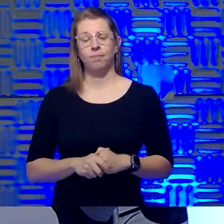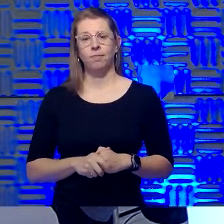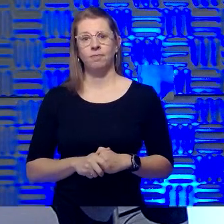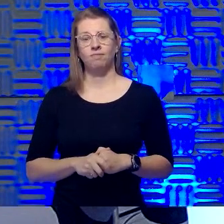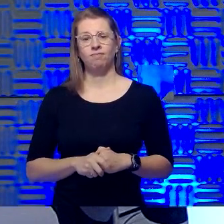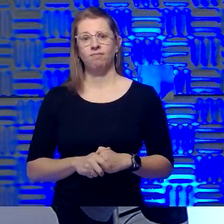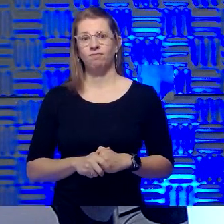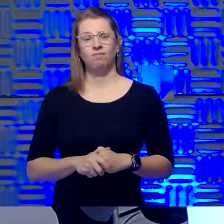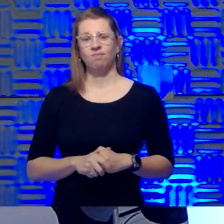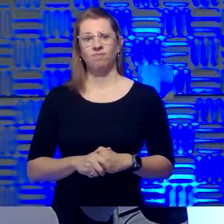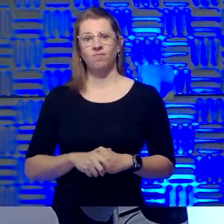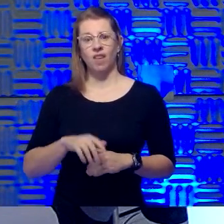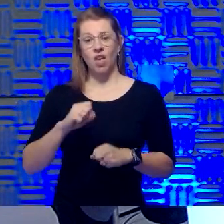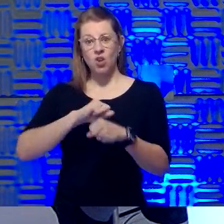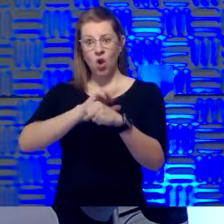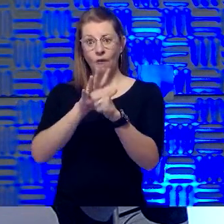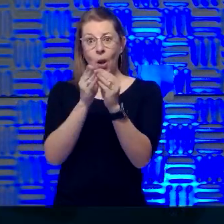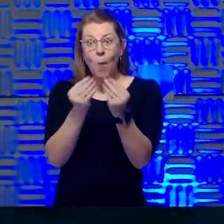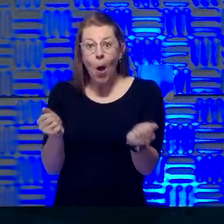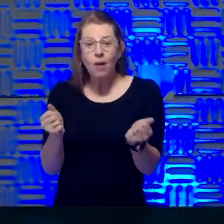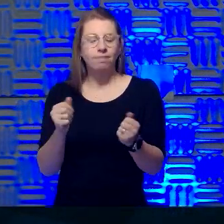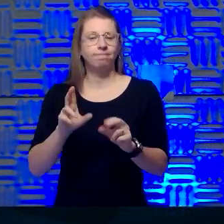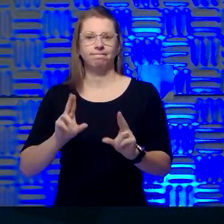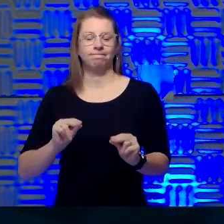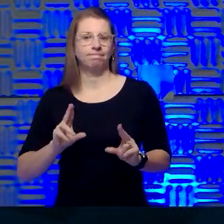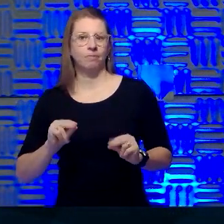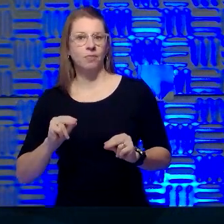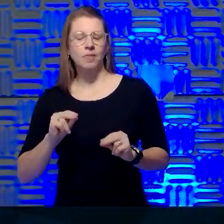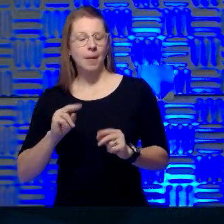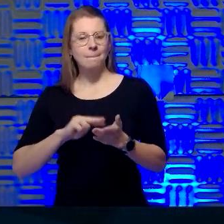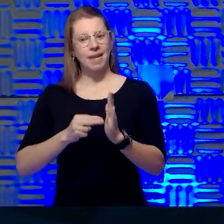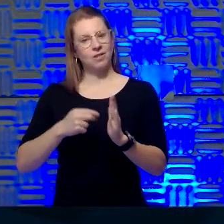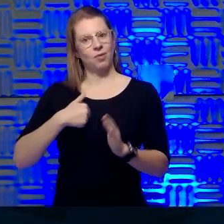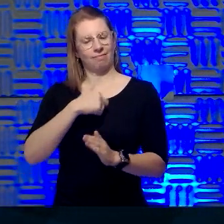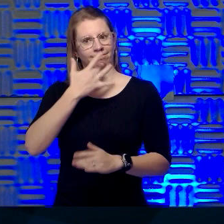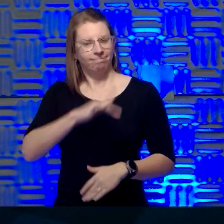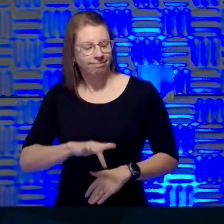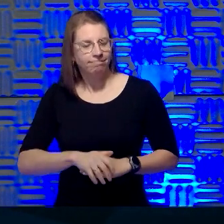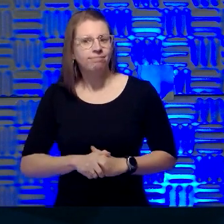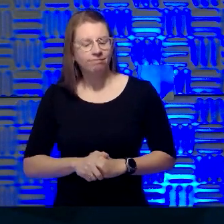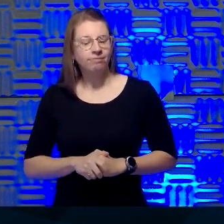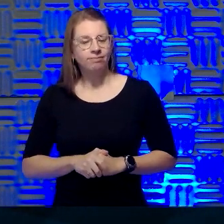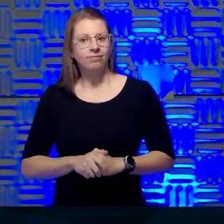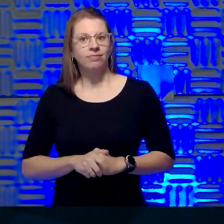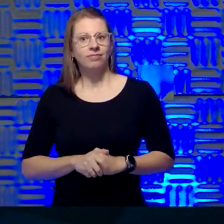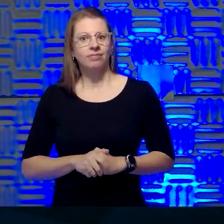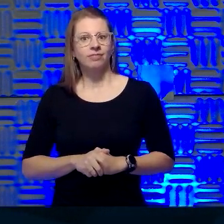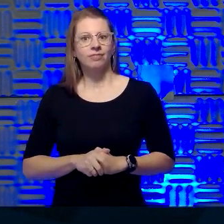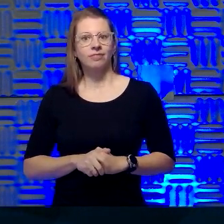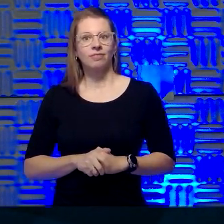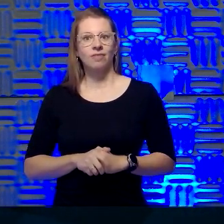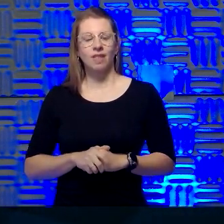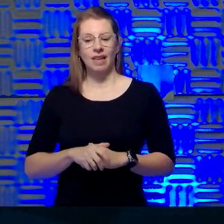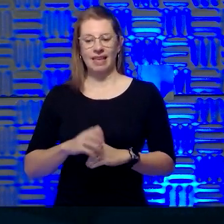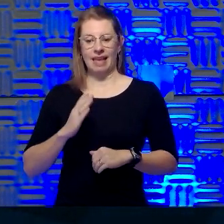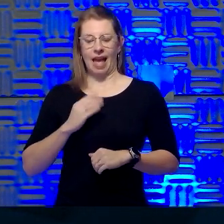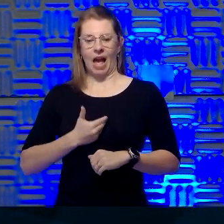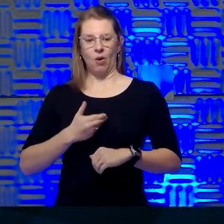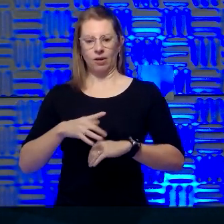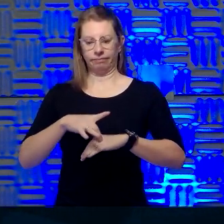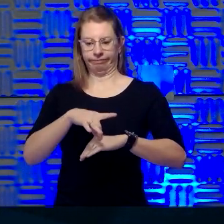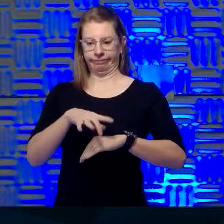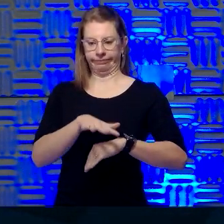No, I don't think it means that COVID is gone. It just means that we've been fortunate enough that we have, due to our geographic location,